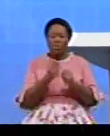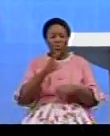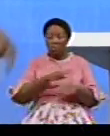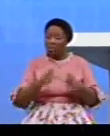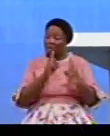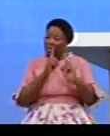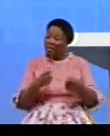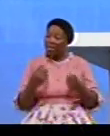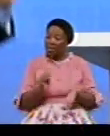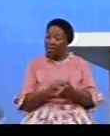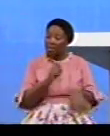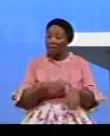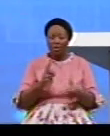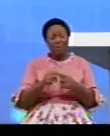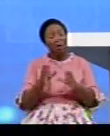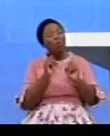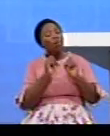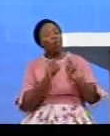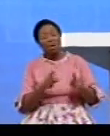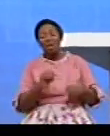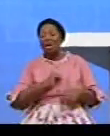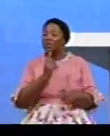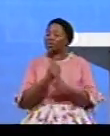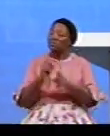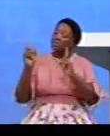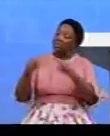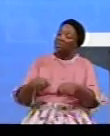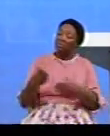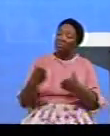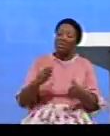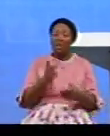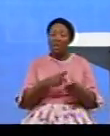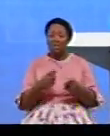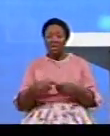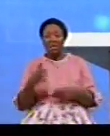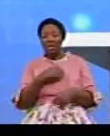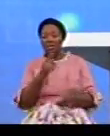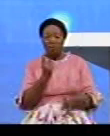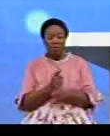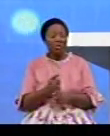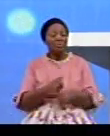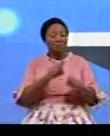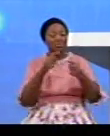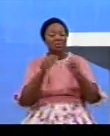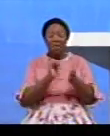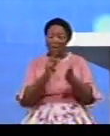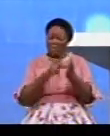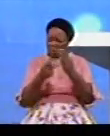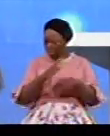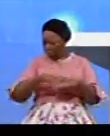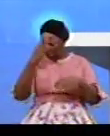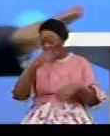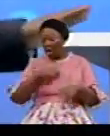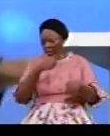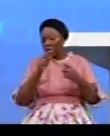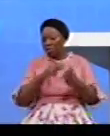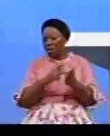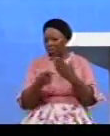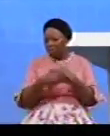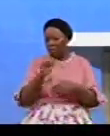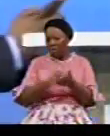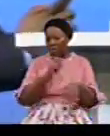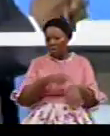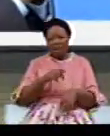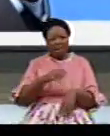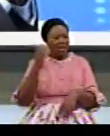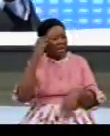those evil things you have been doing, and come to the Lord, the Redeemer. Restoration has come